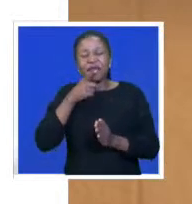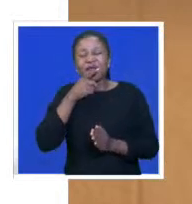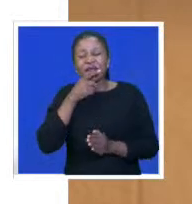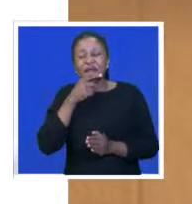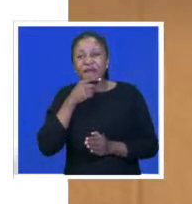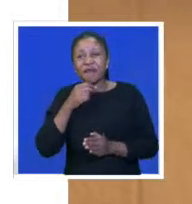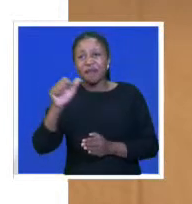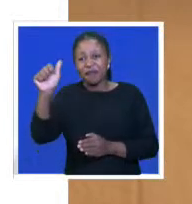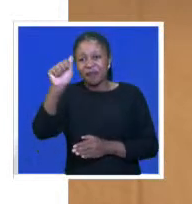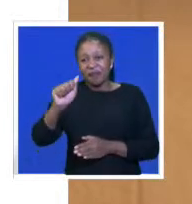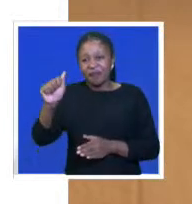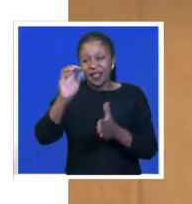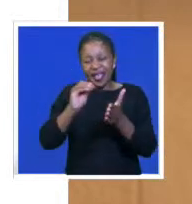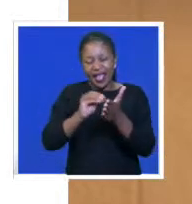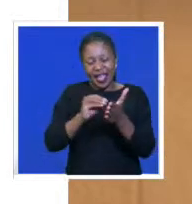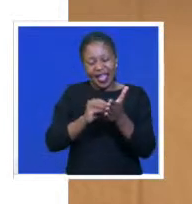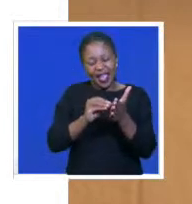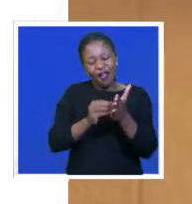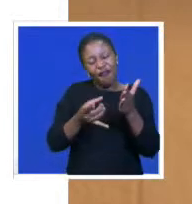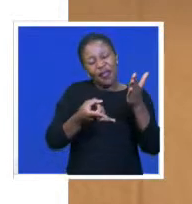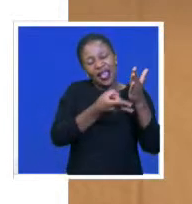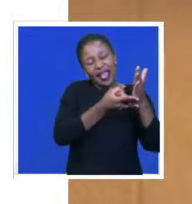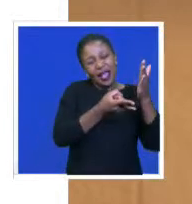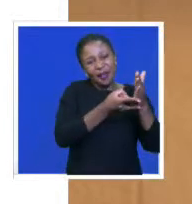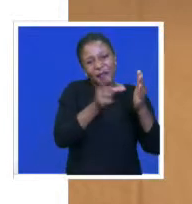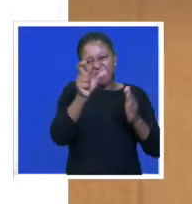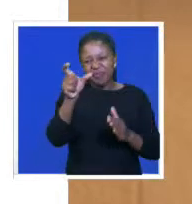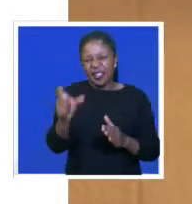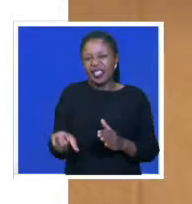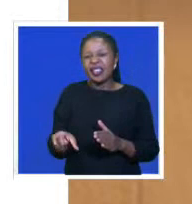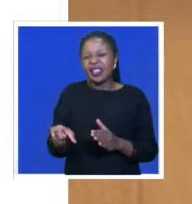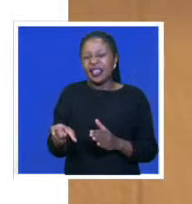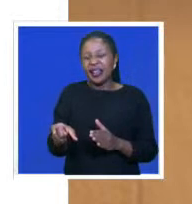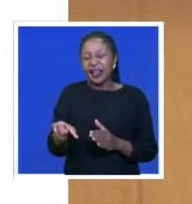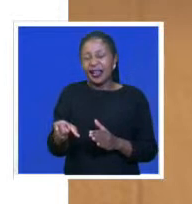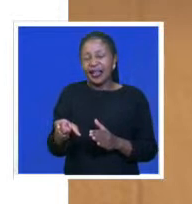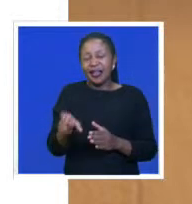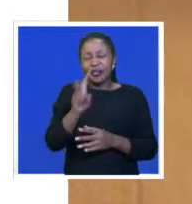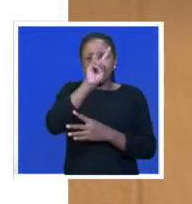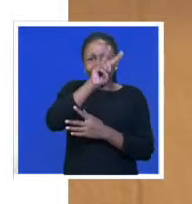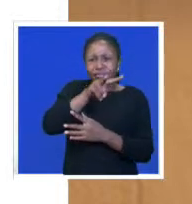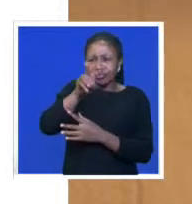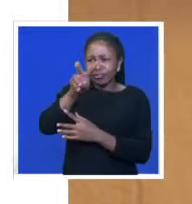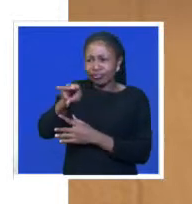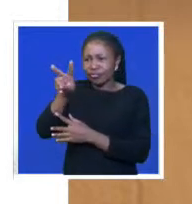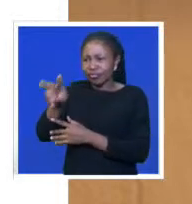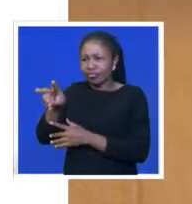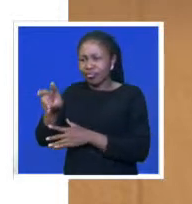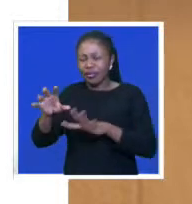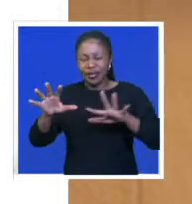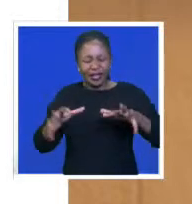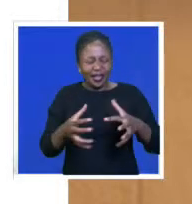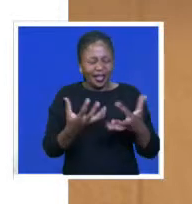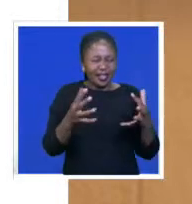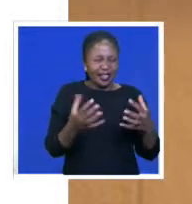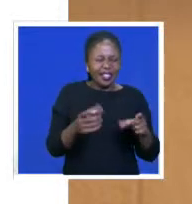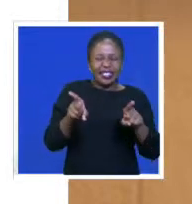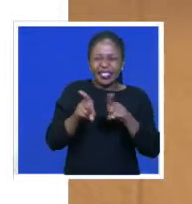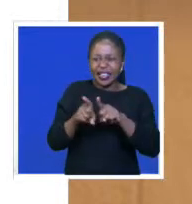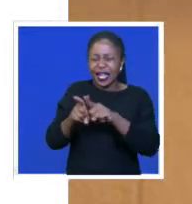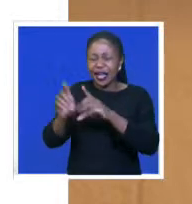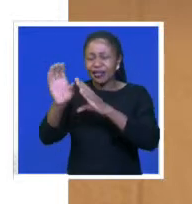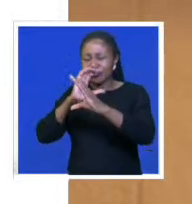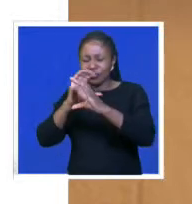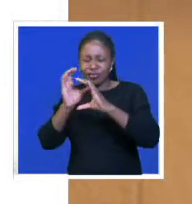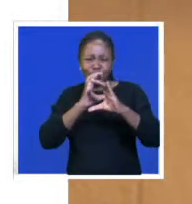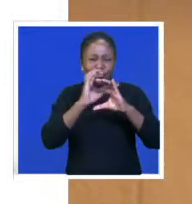to help him look after the garden and to keep him company. And when God had